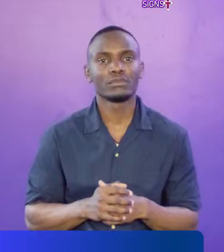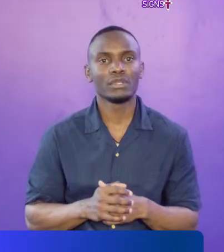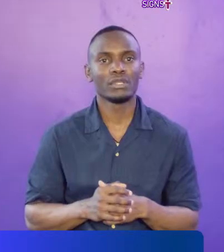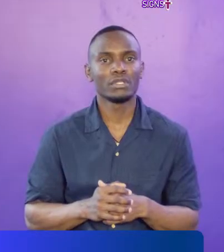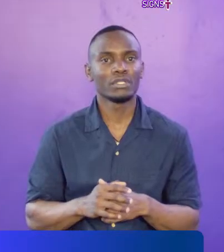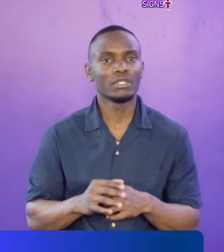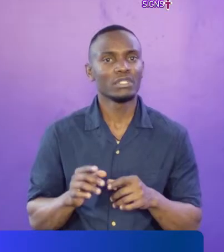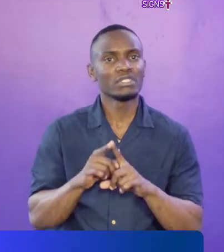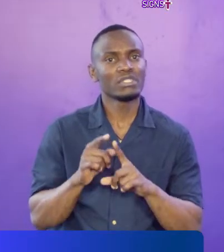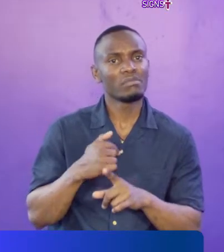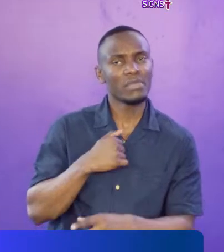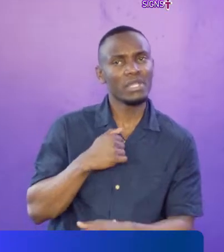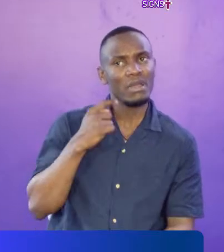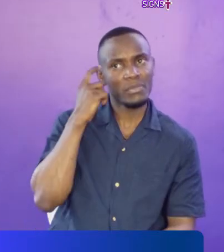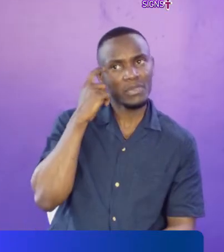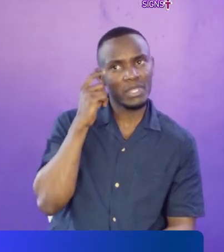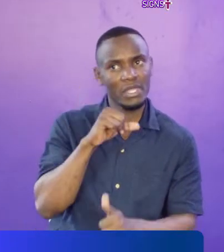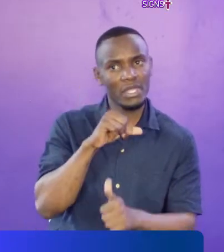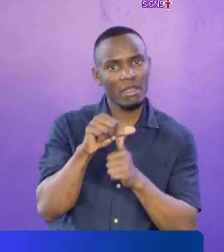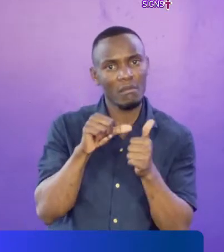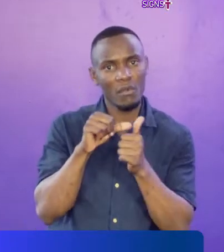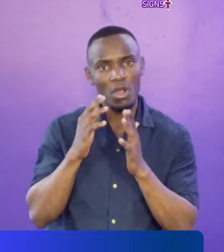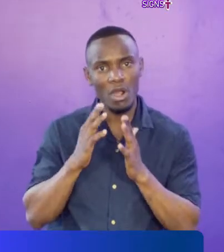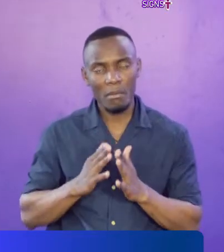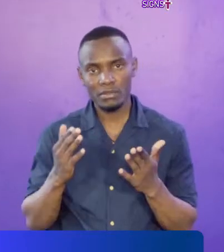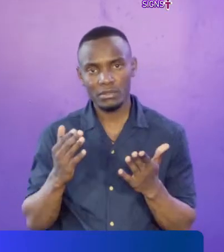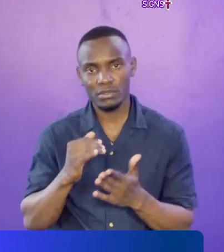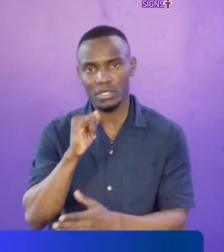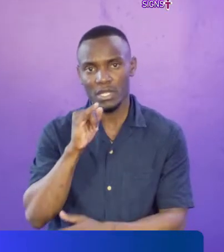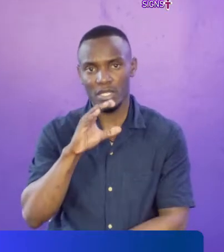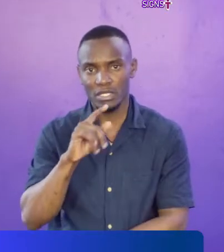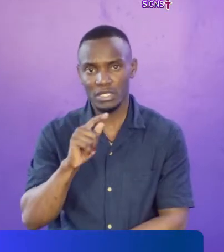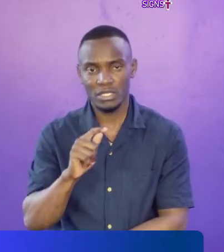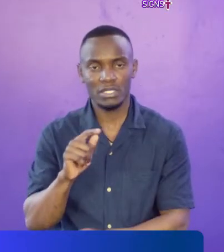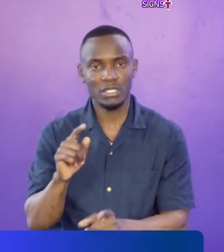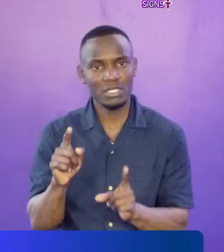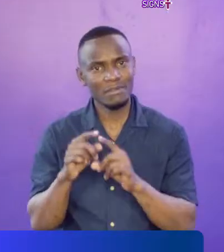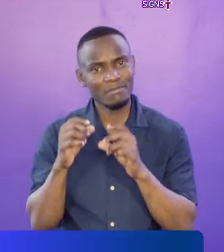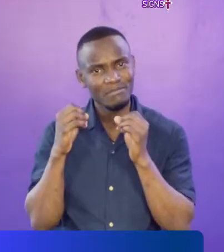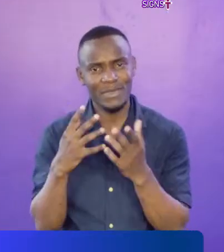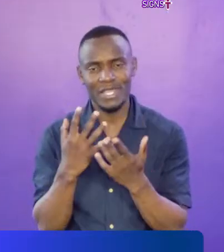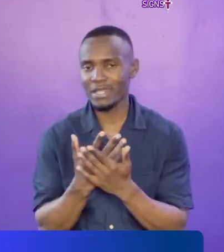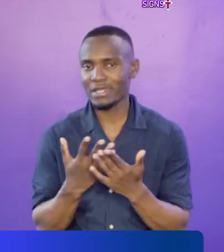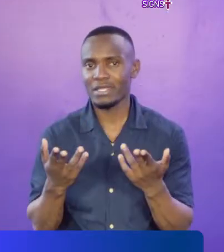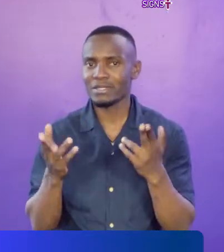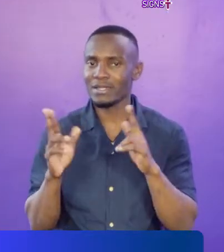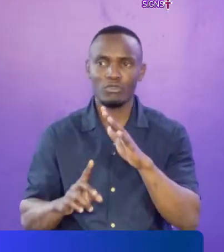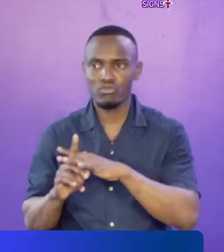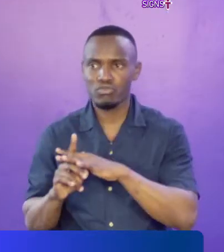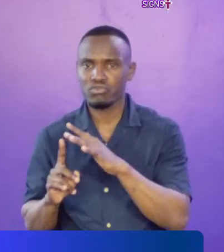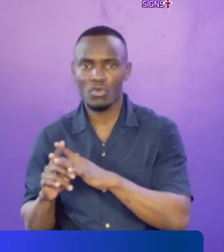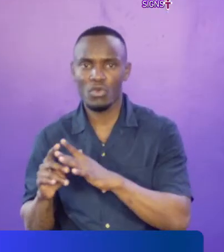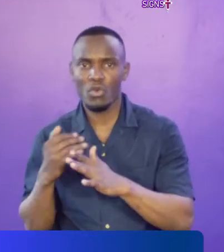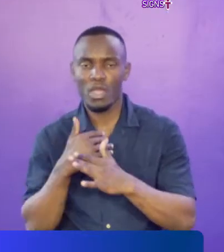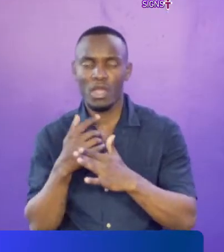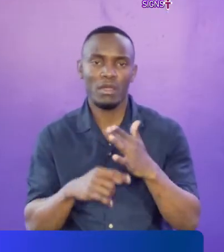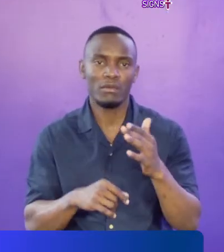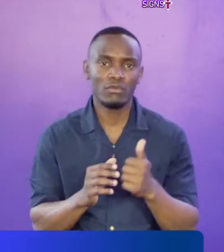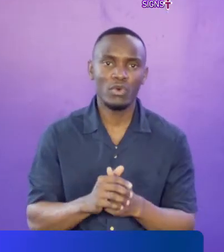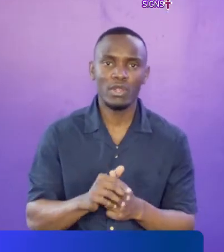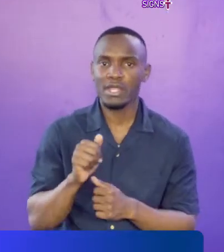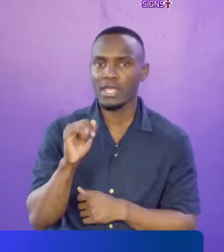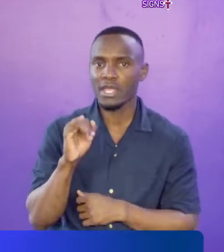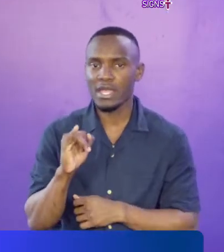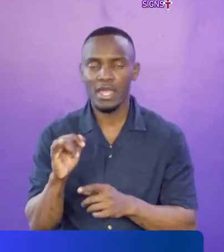in ICT, and there are so many things that are happening within this space. There is blockchain, there is artificial intelligence, there is